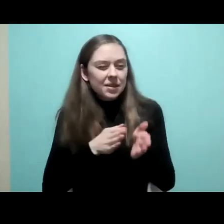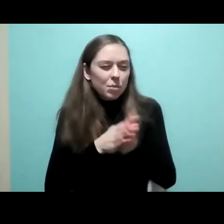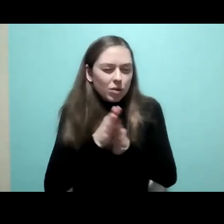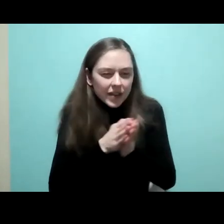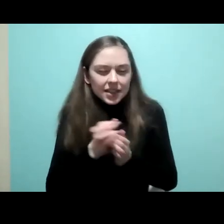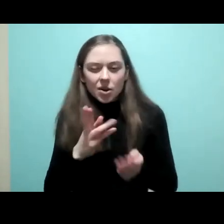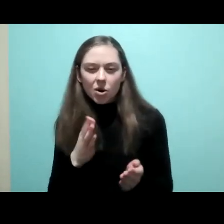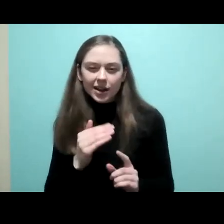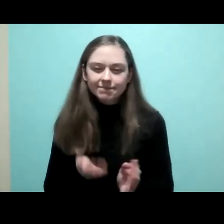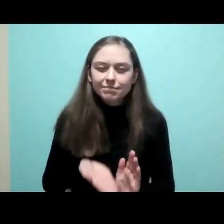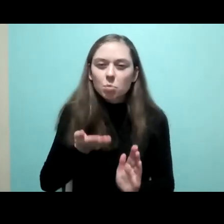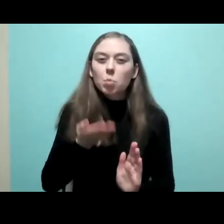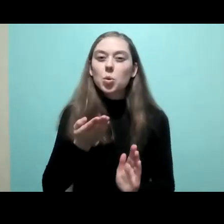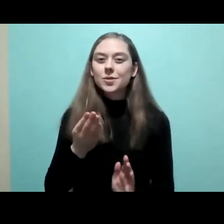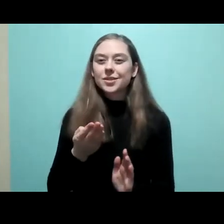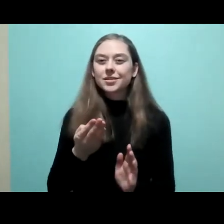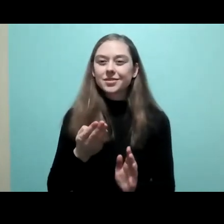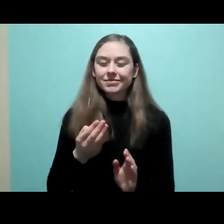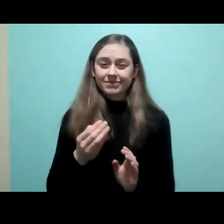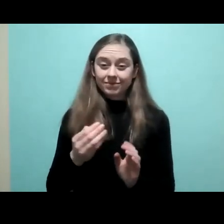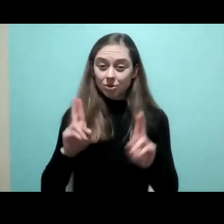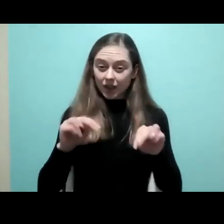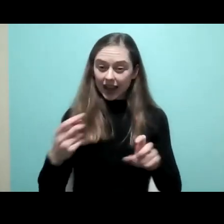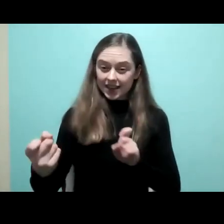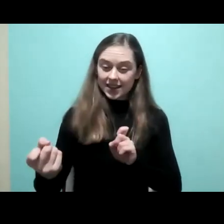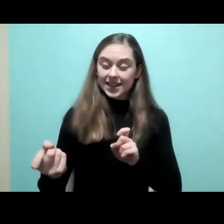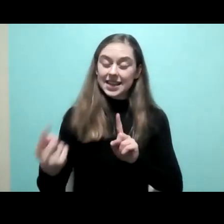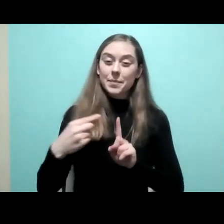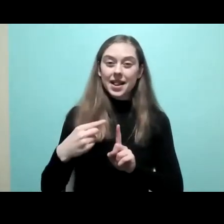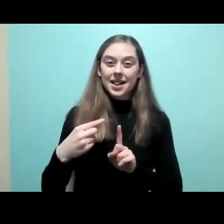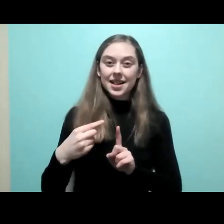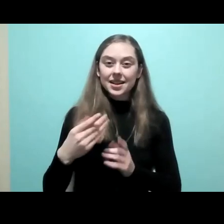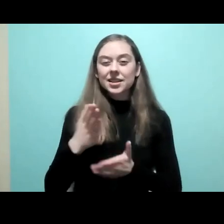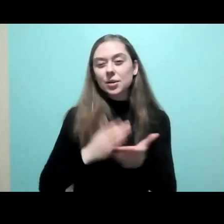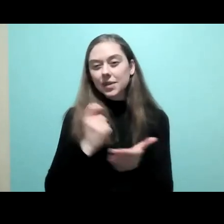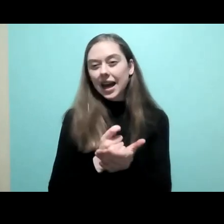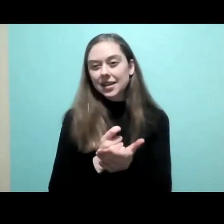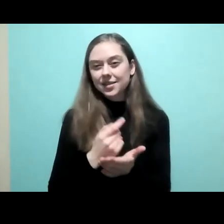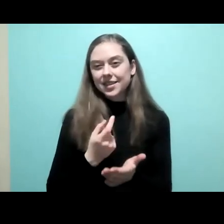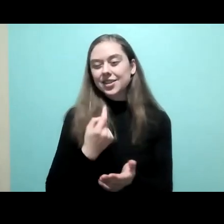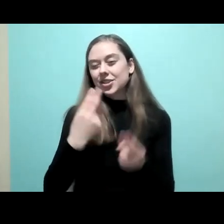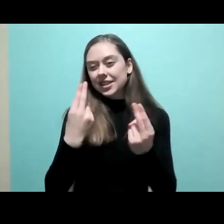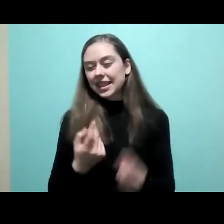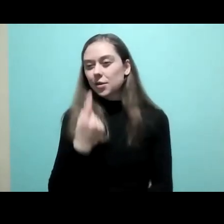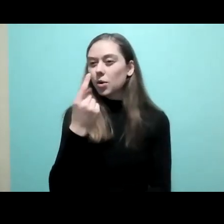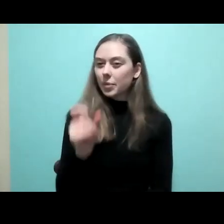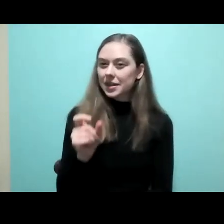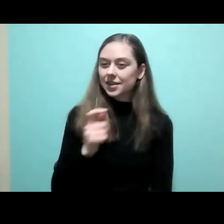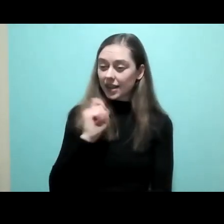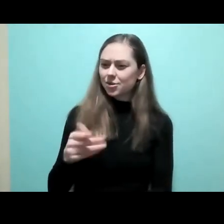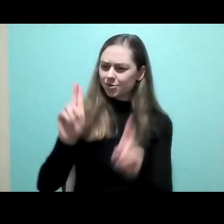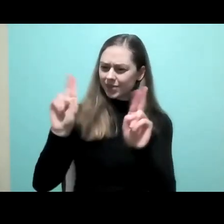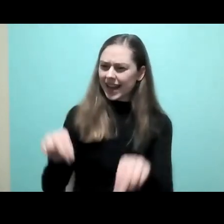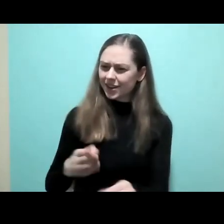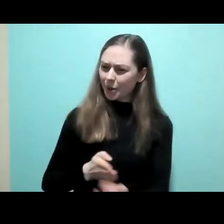motivational or a little bit of a boost, don't be afraid to drop an email and just, sometimes all it needs is somebody just to say, yeah, you can do this, out you go